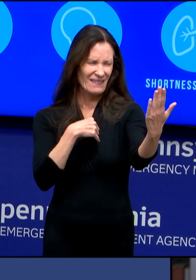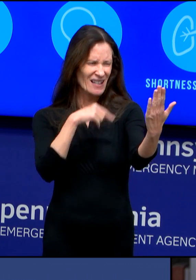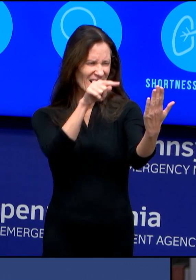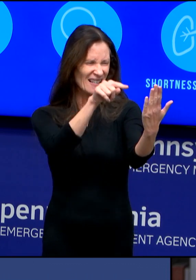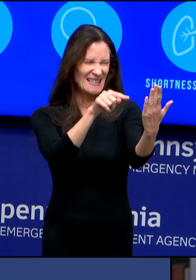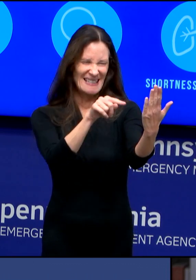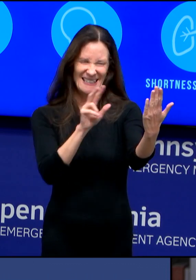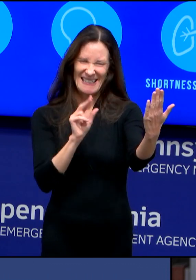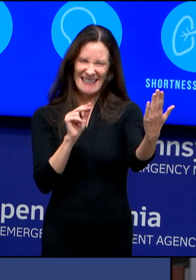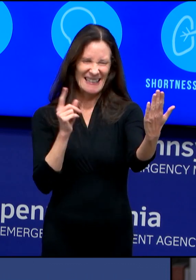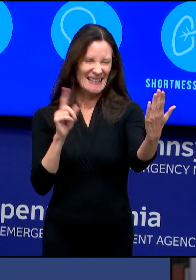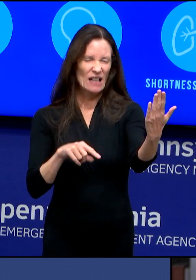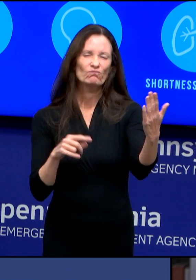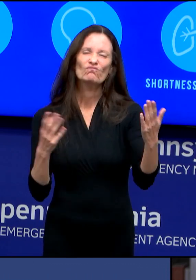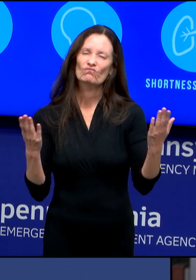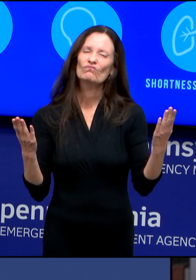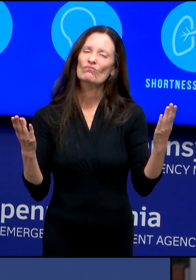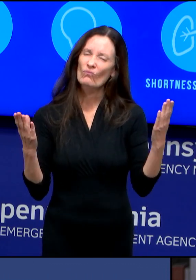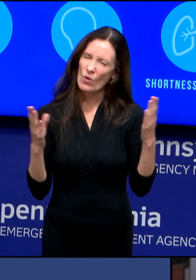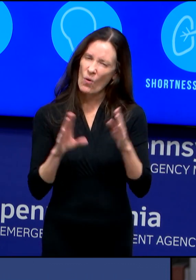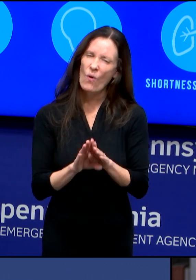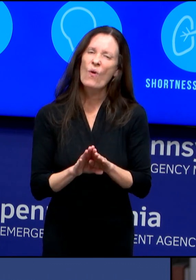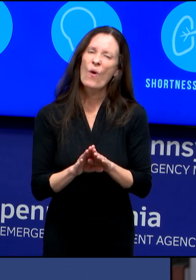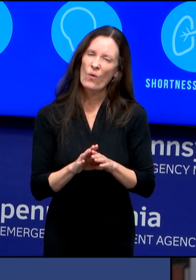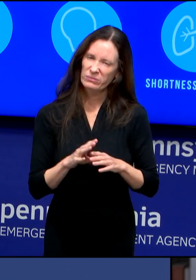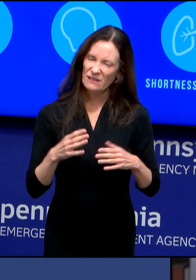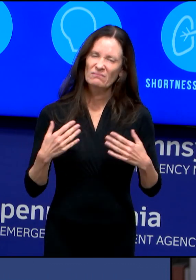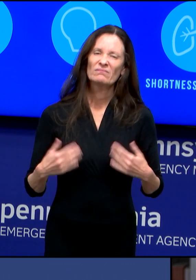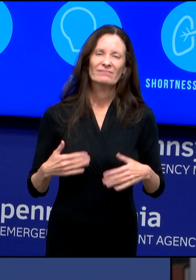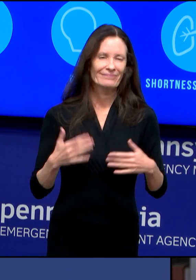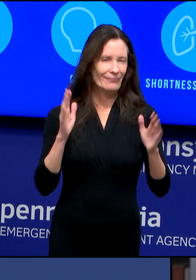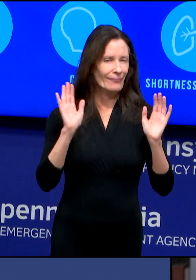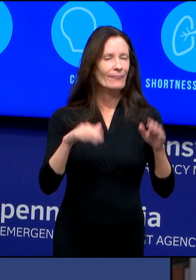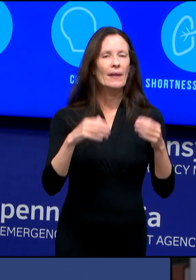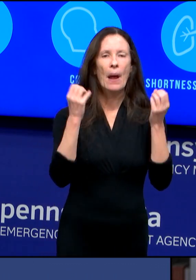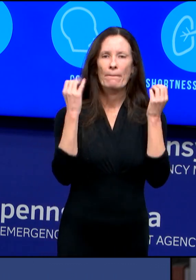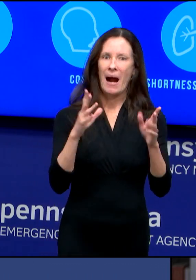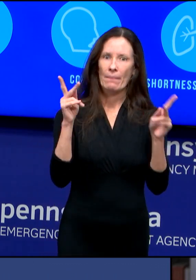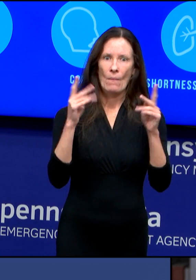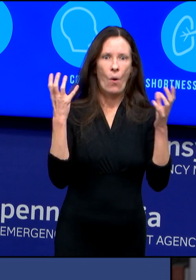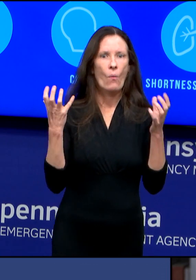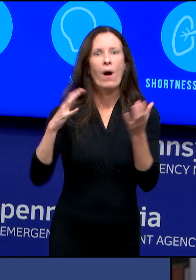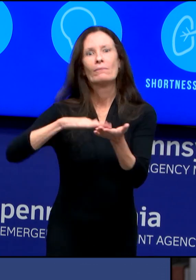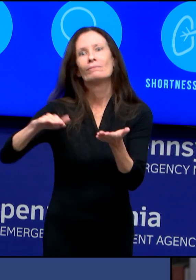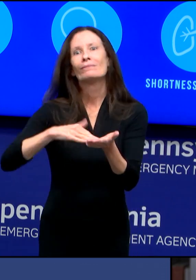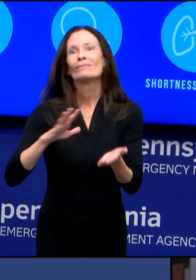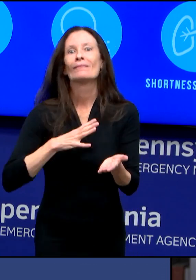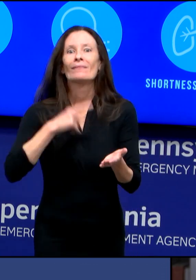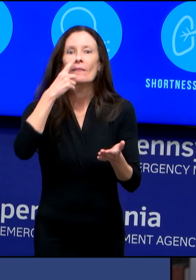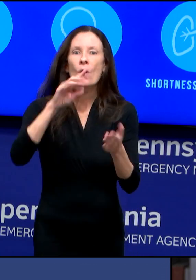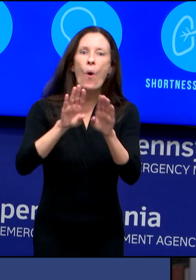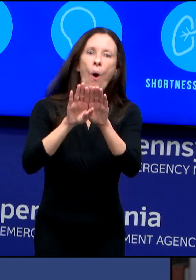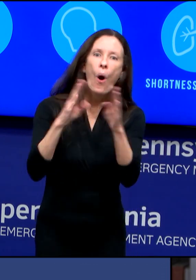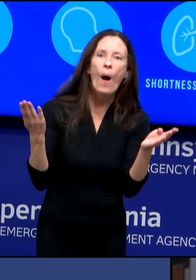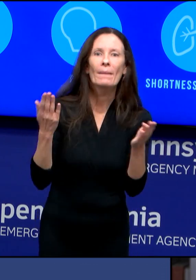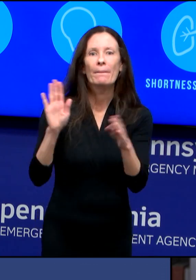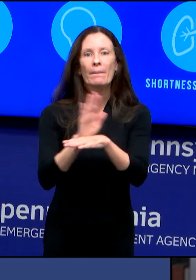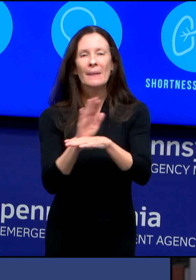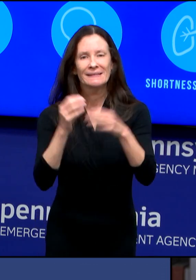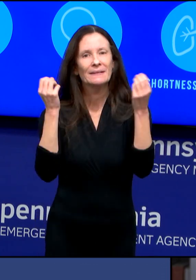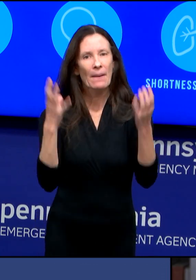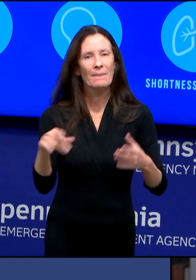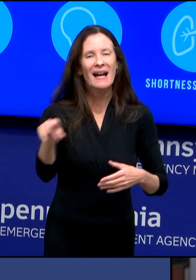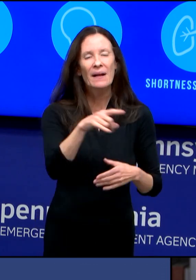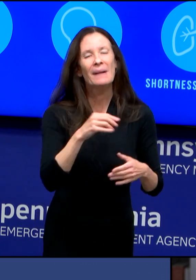of requests have gone in for a waiver and have gone back and saying, yeah, we'll give you a waiver. Thousands have gone in, or